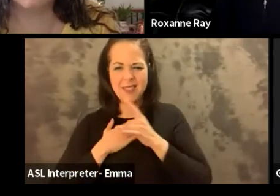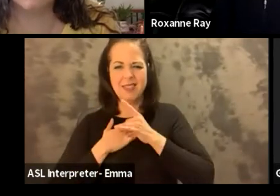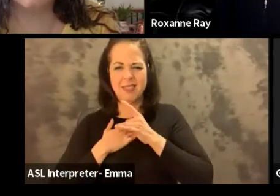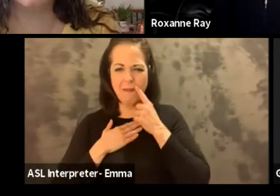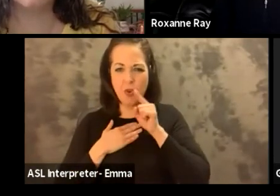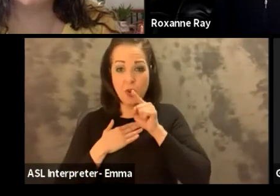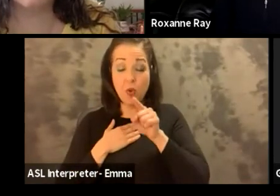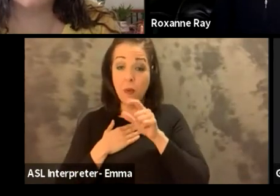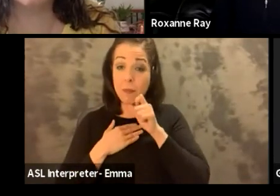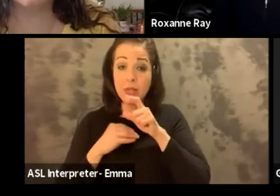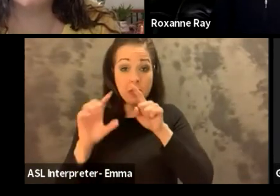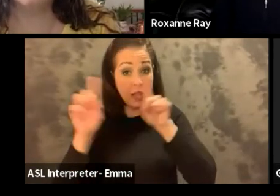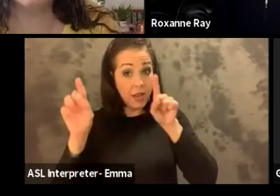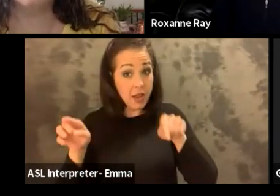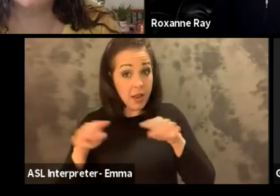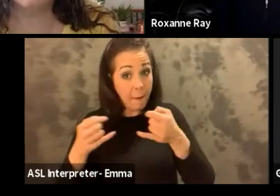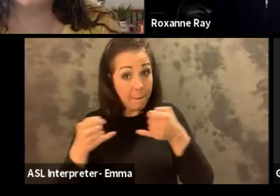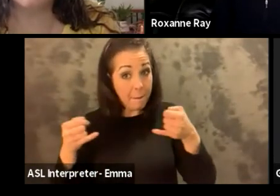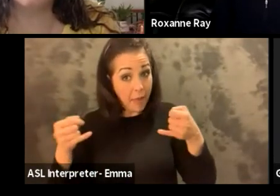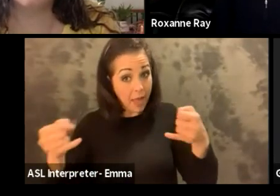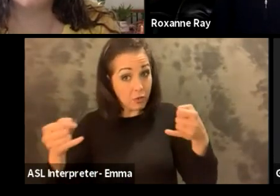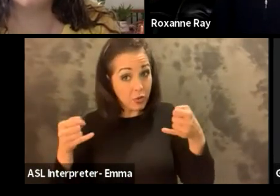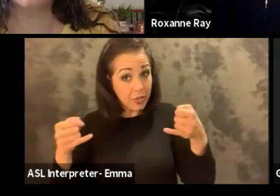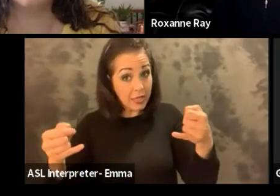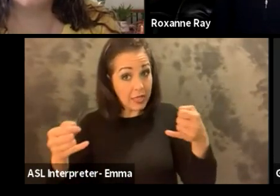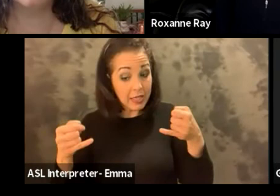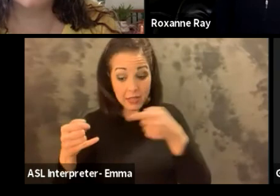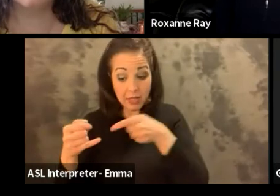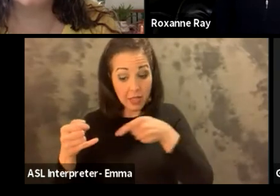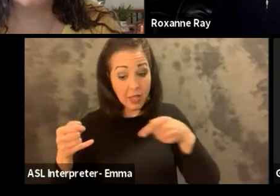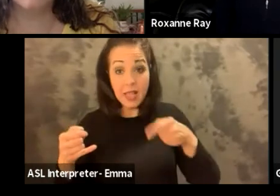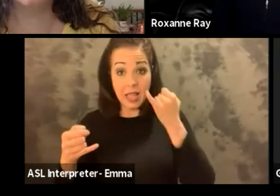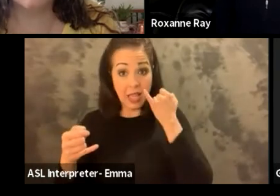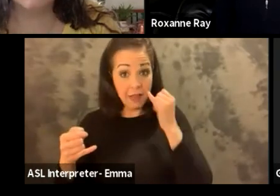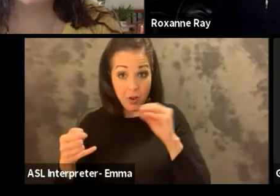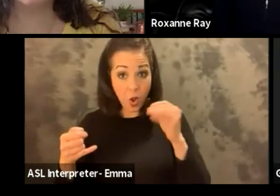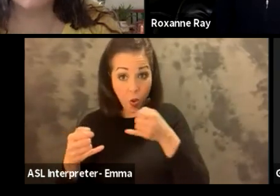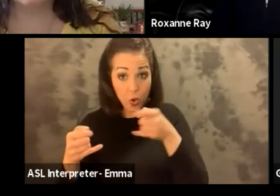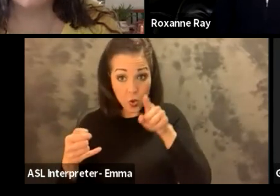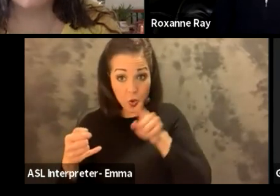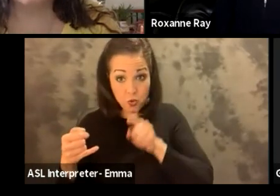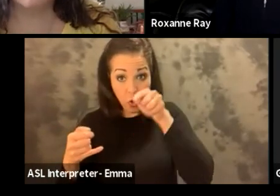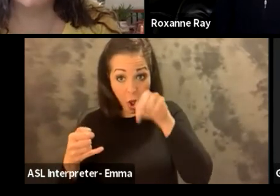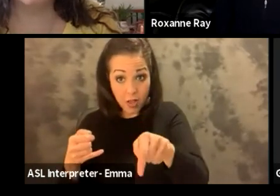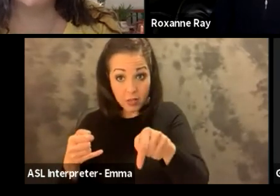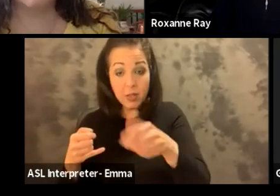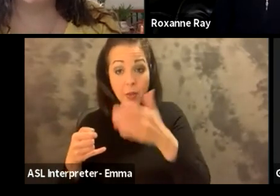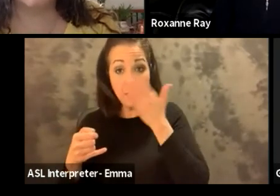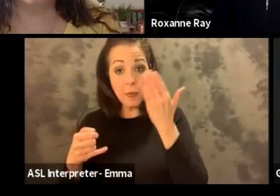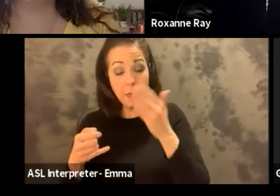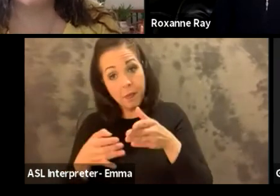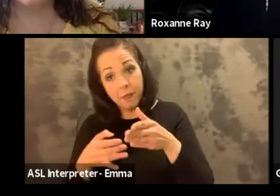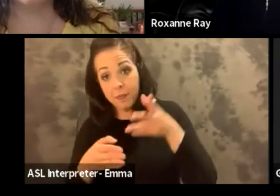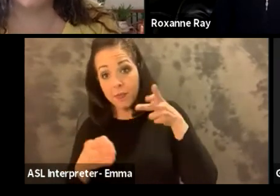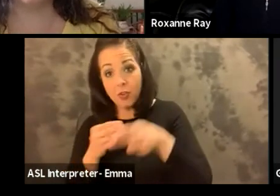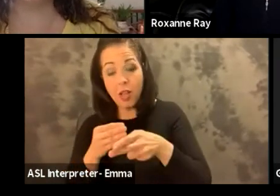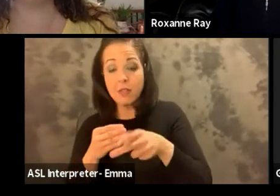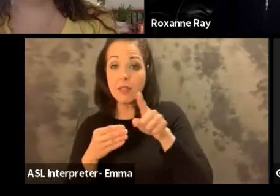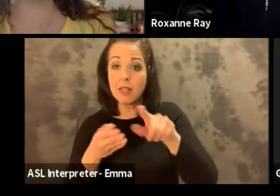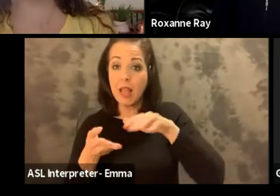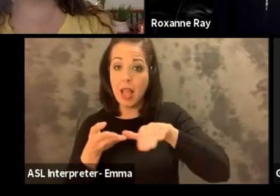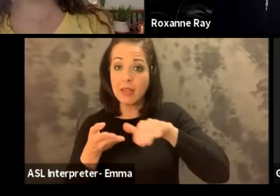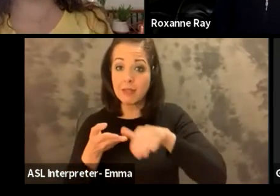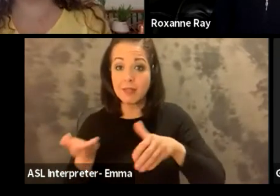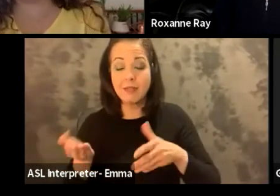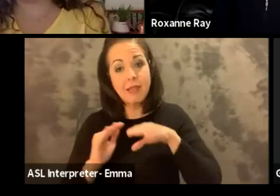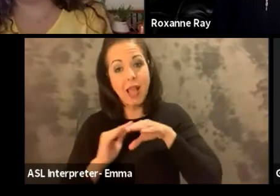out of this boundary or else there is no money and there is no access. So that's another, whew, you know, thing